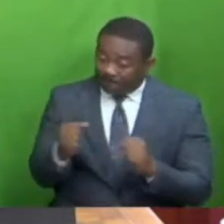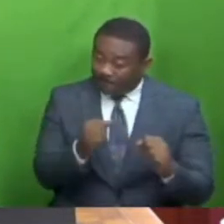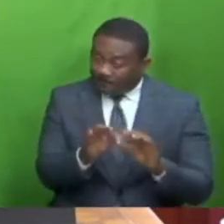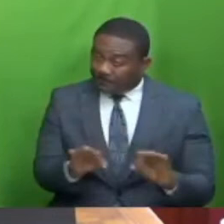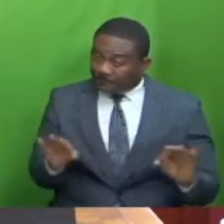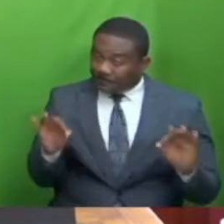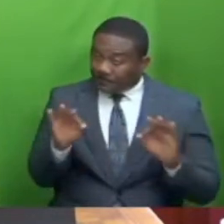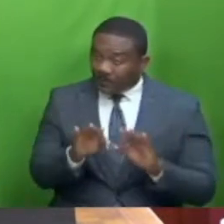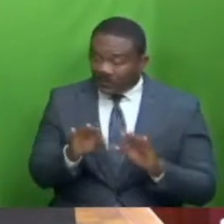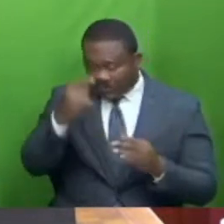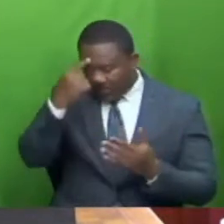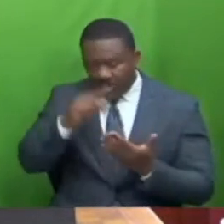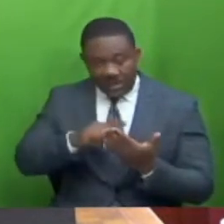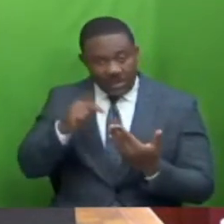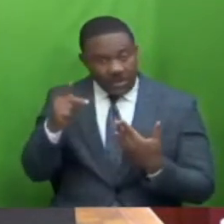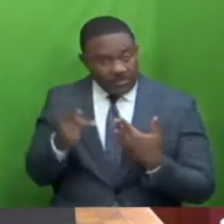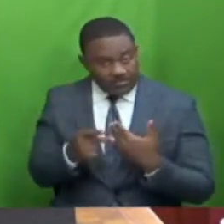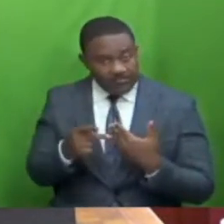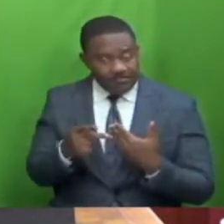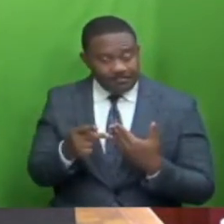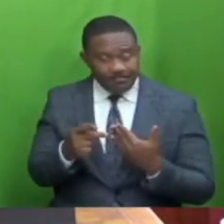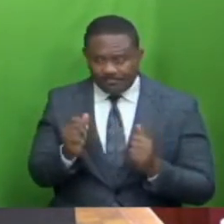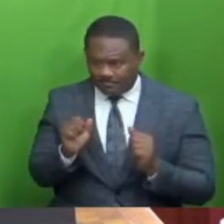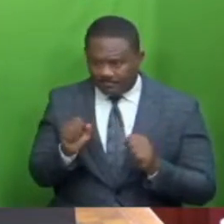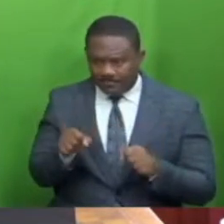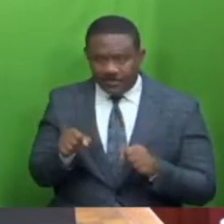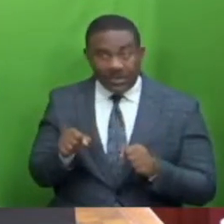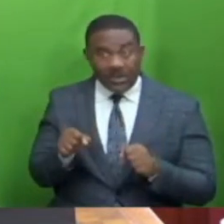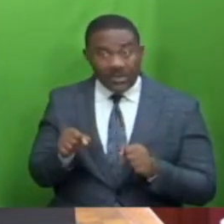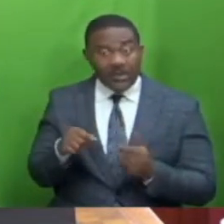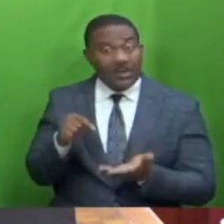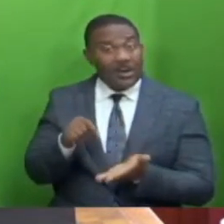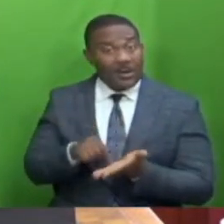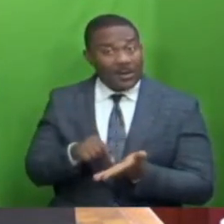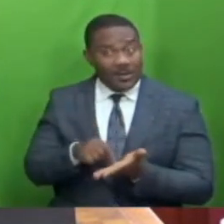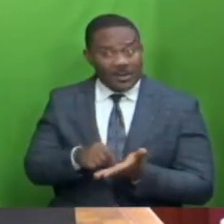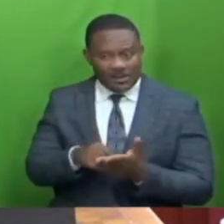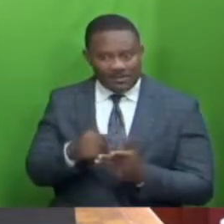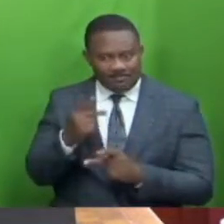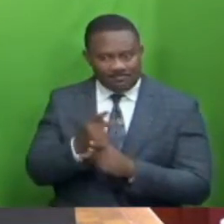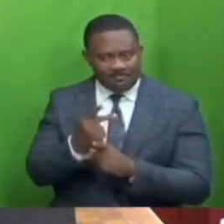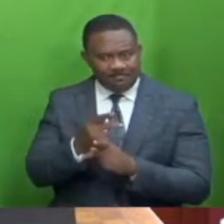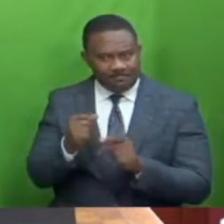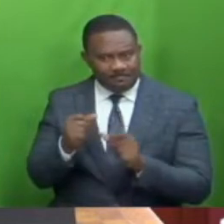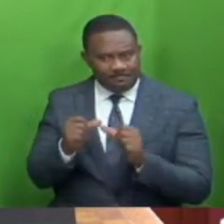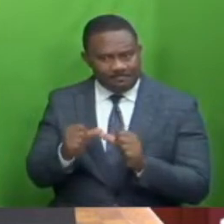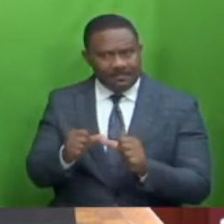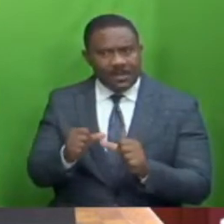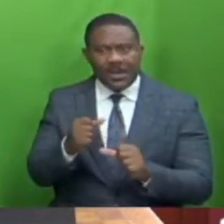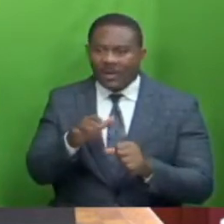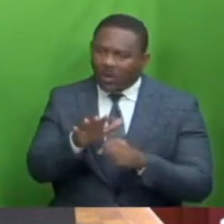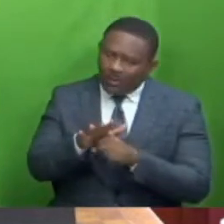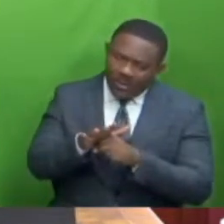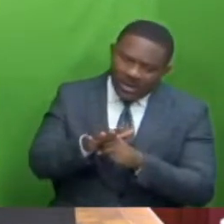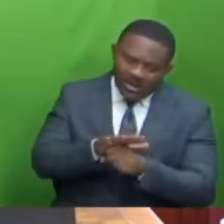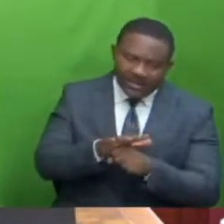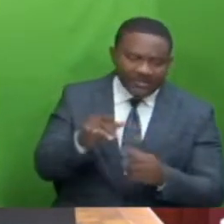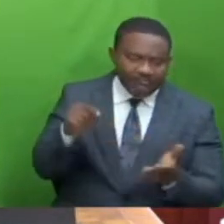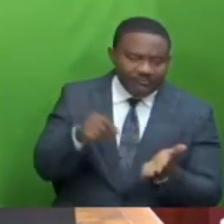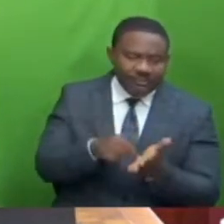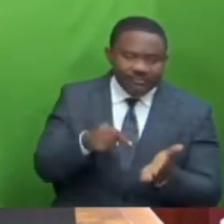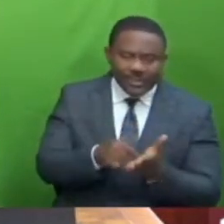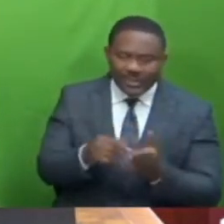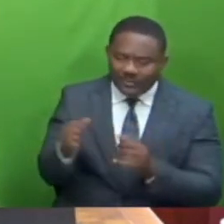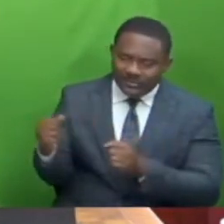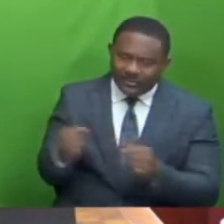of the program. To ensure return to the path of debt sustainability, a comprehensive debt strategy centered on a